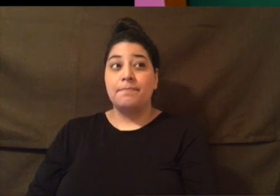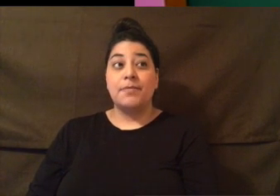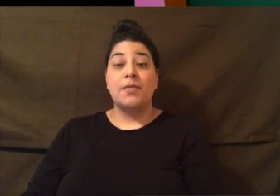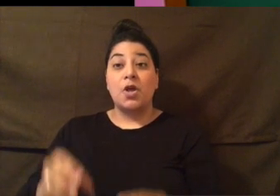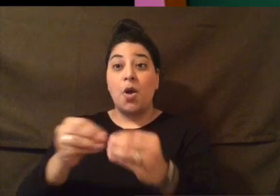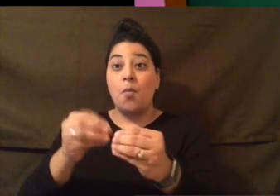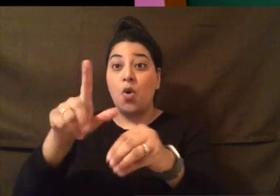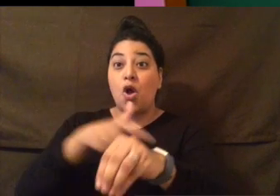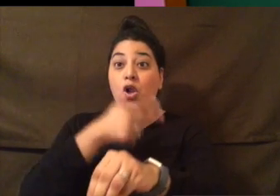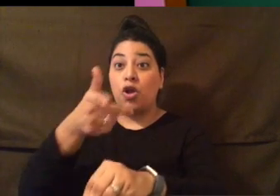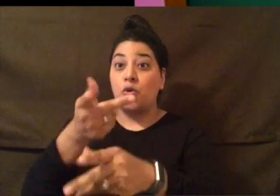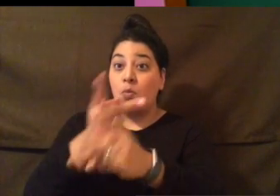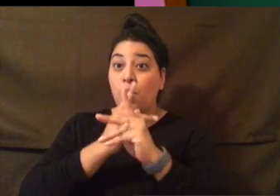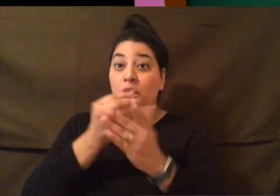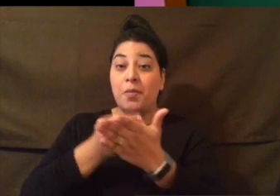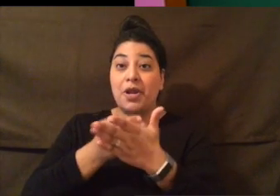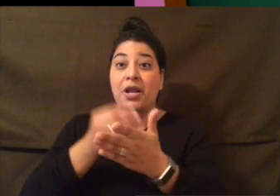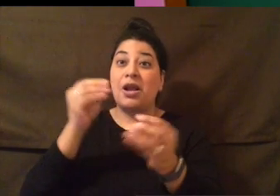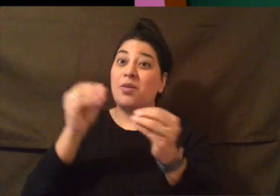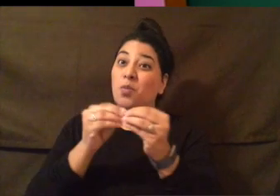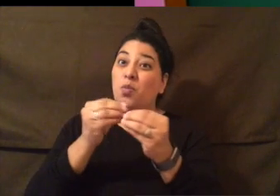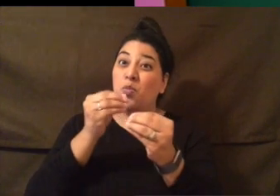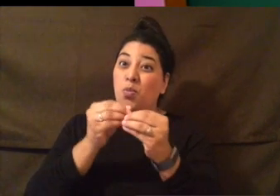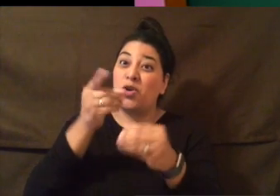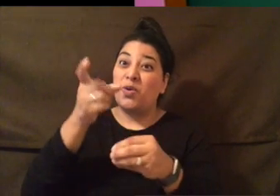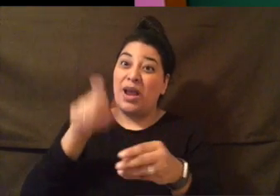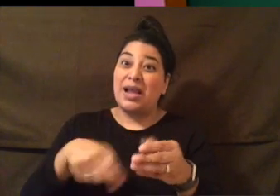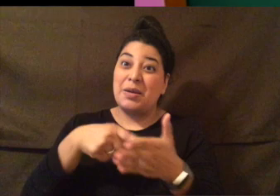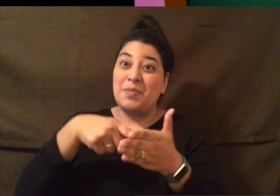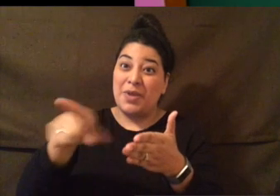The longer the duration, the more you have to pay back.